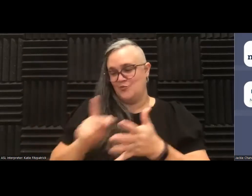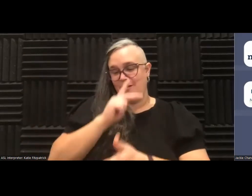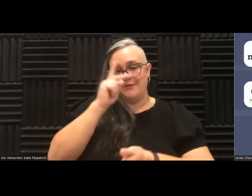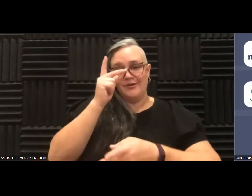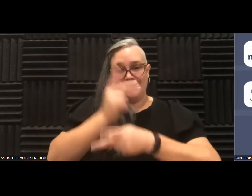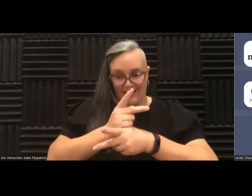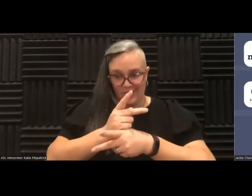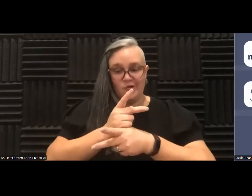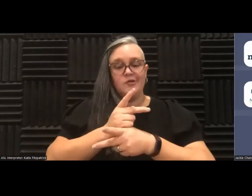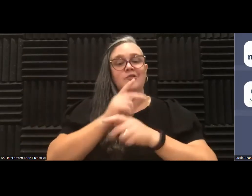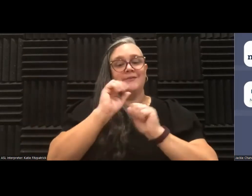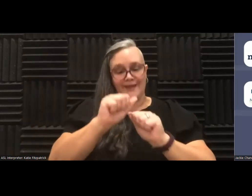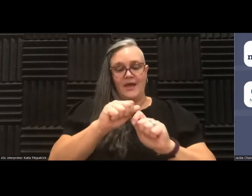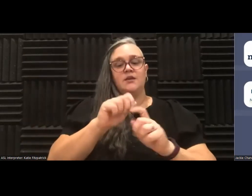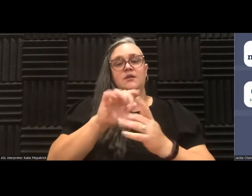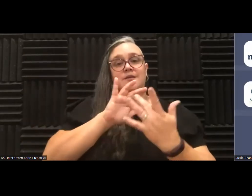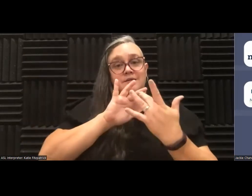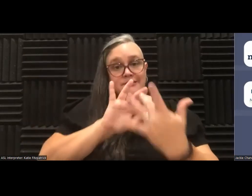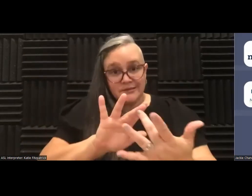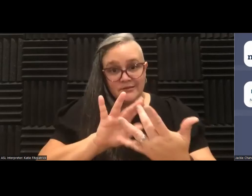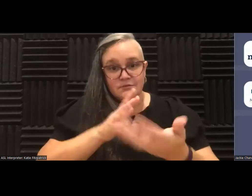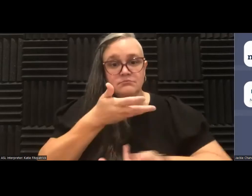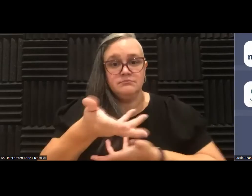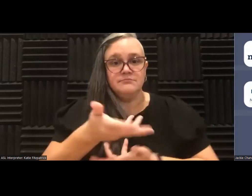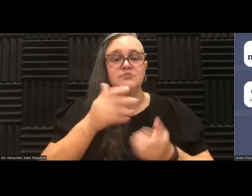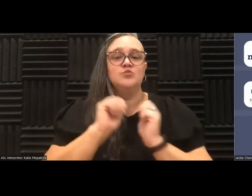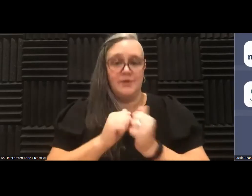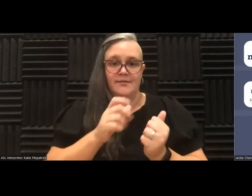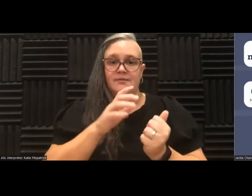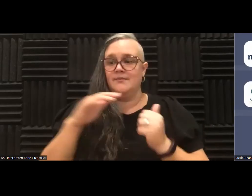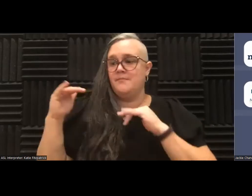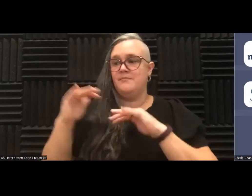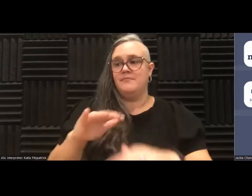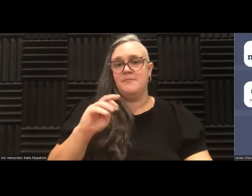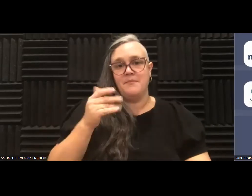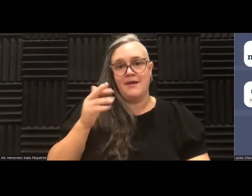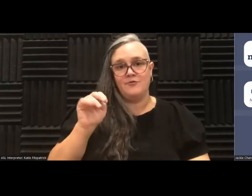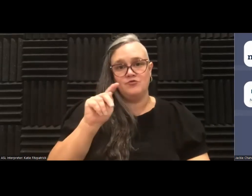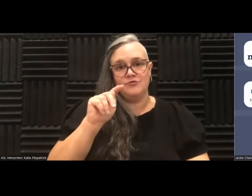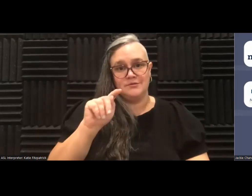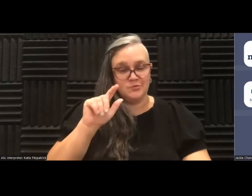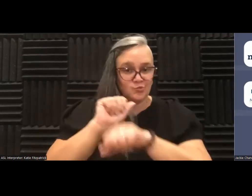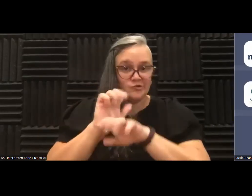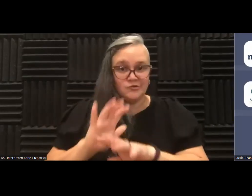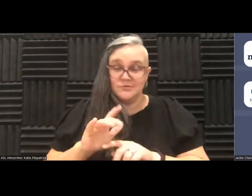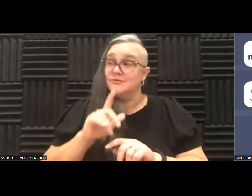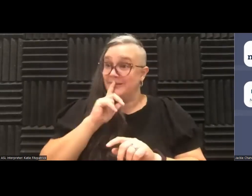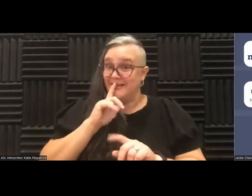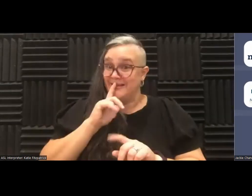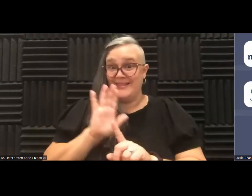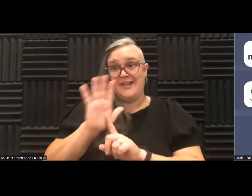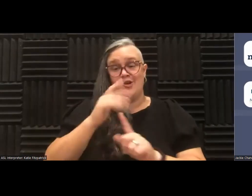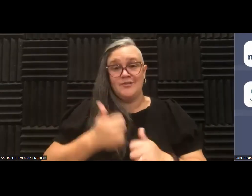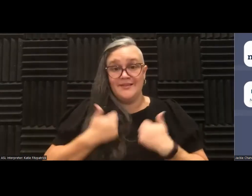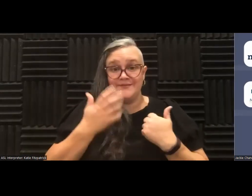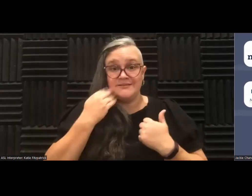to our migratory farm workers? And part of that too is lived experience is valuable. And in some of our